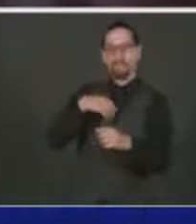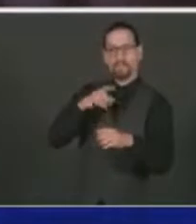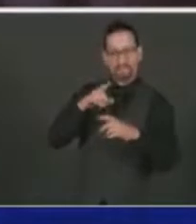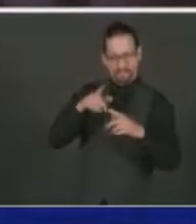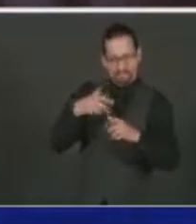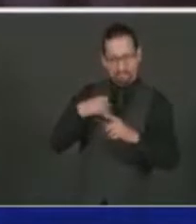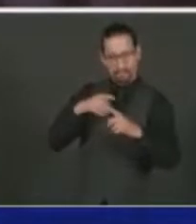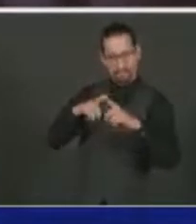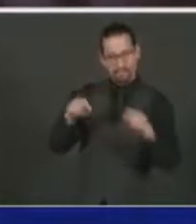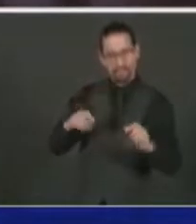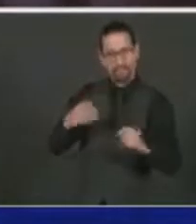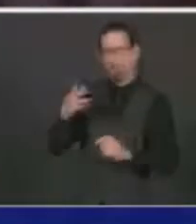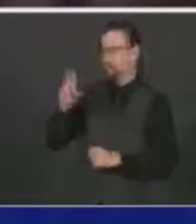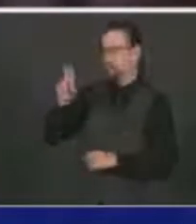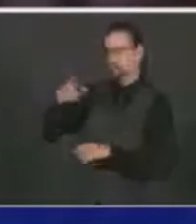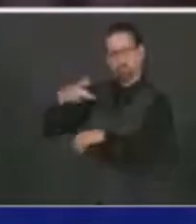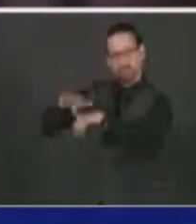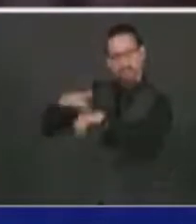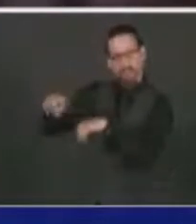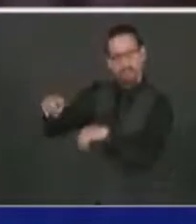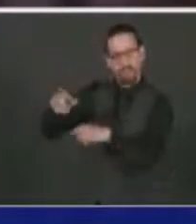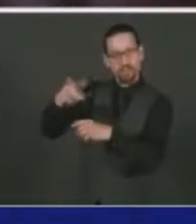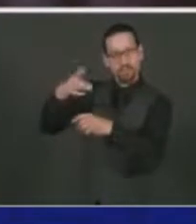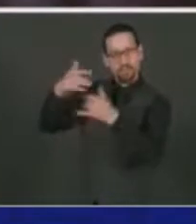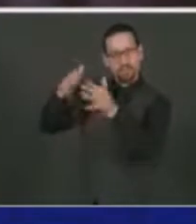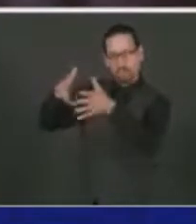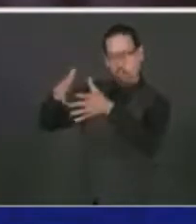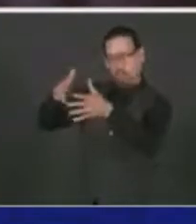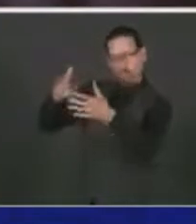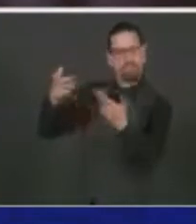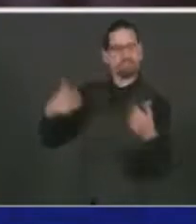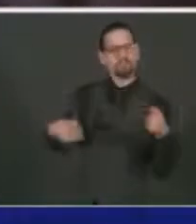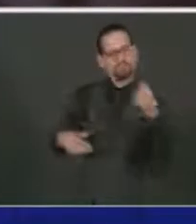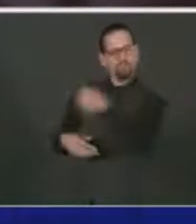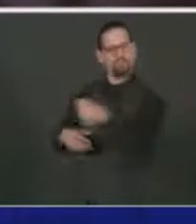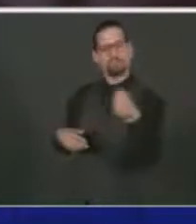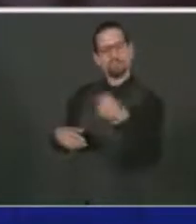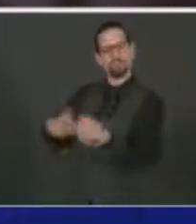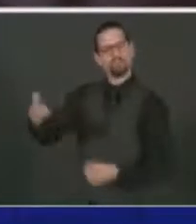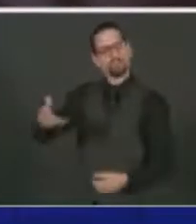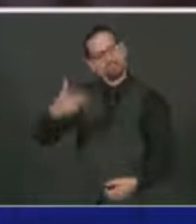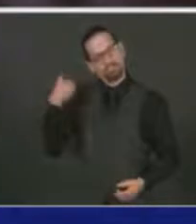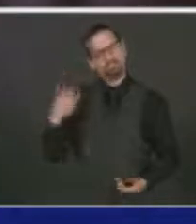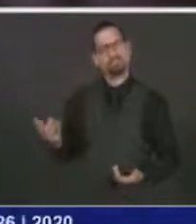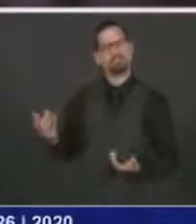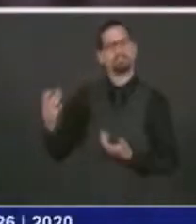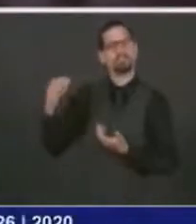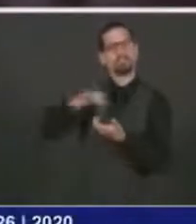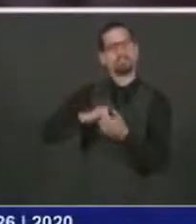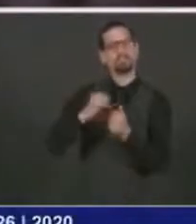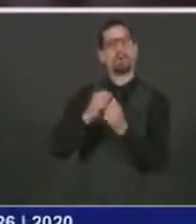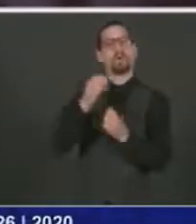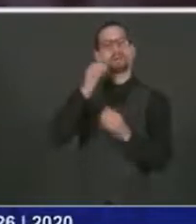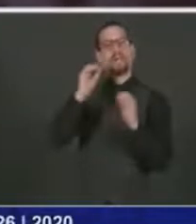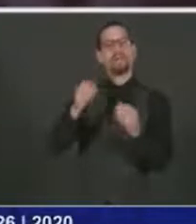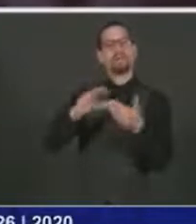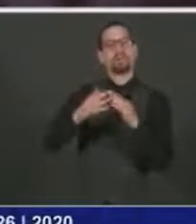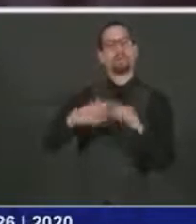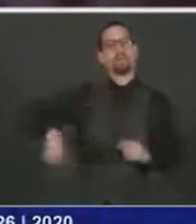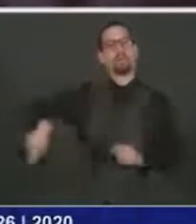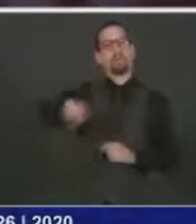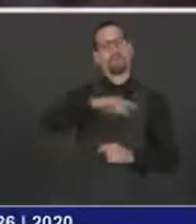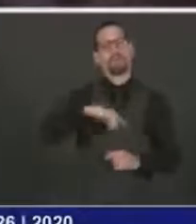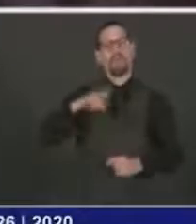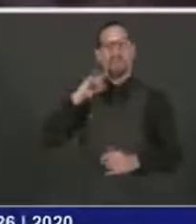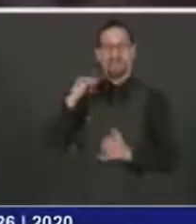be comprehensive in our approach. We're working with the providers, we're working with the home communities, but the hoteling for the sole purpose